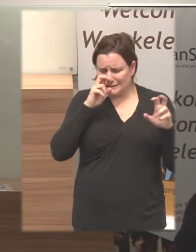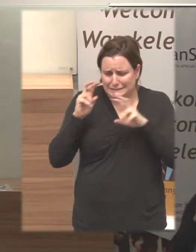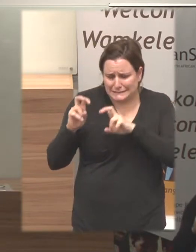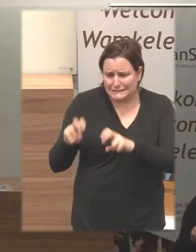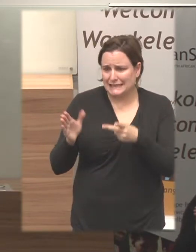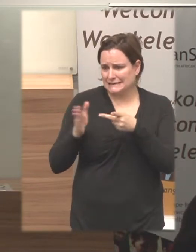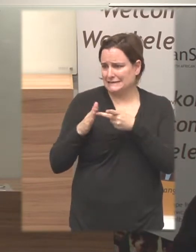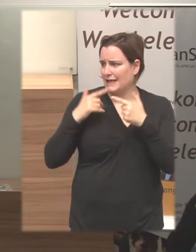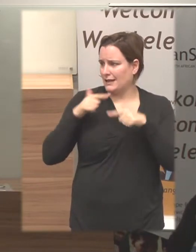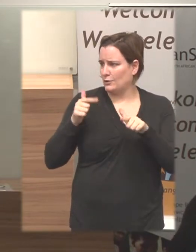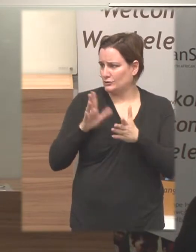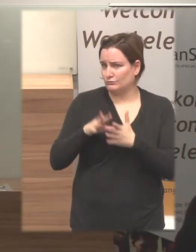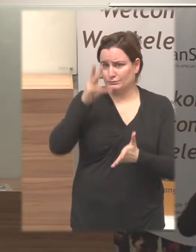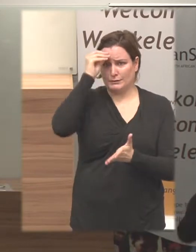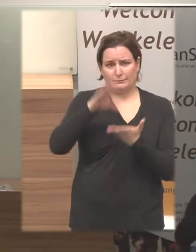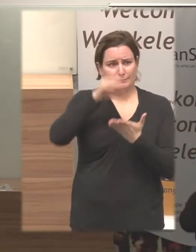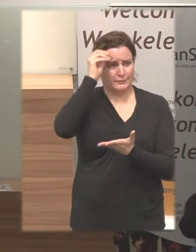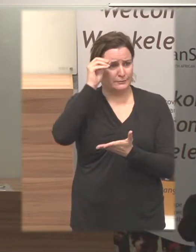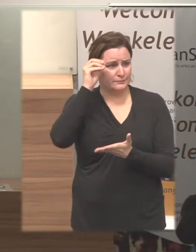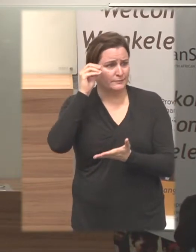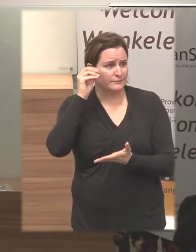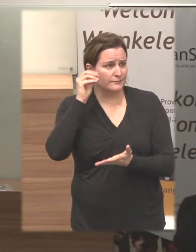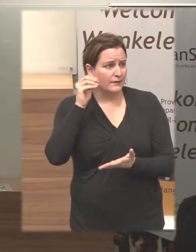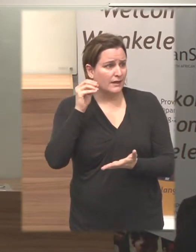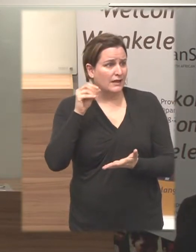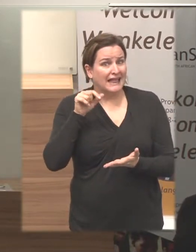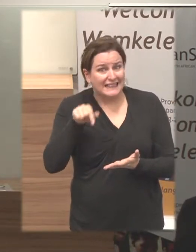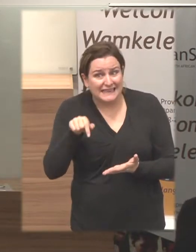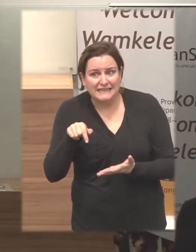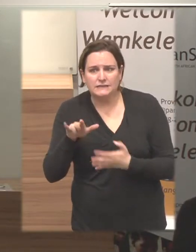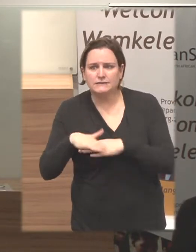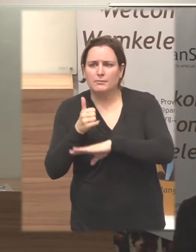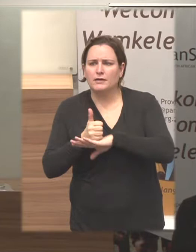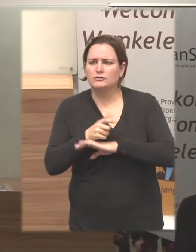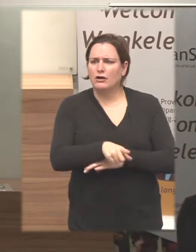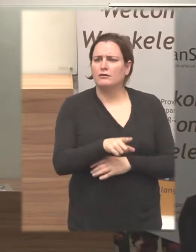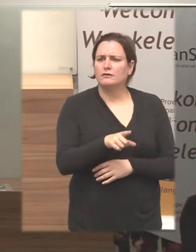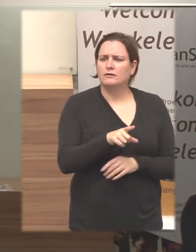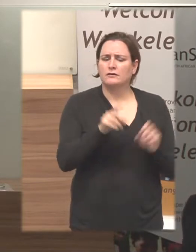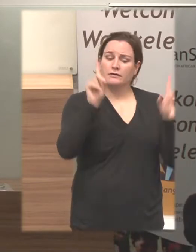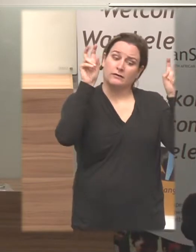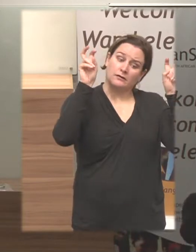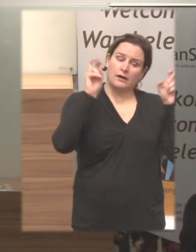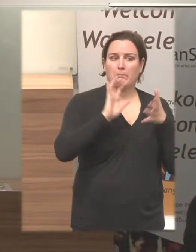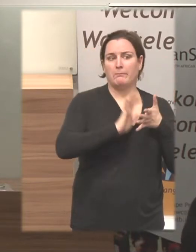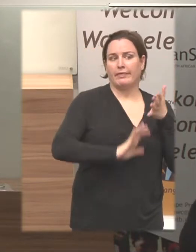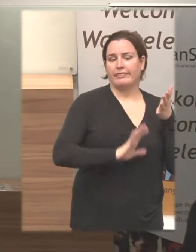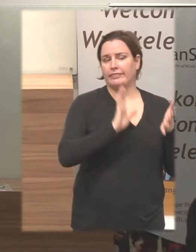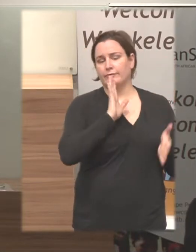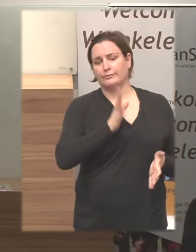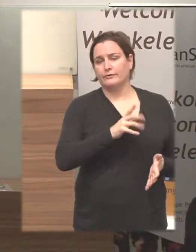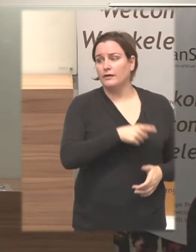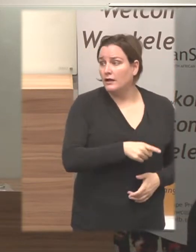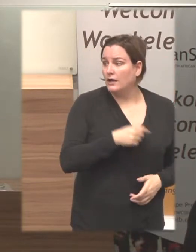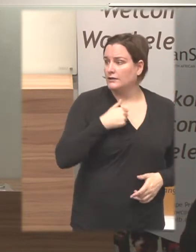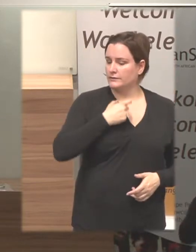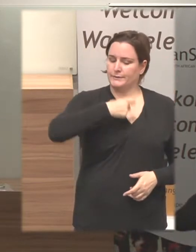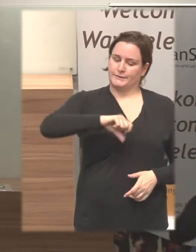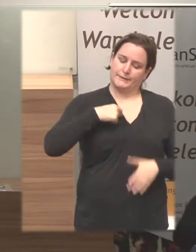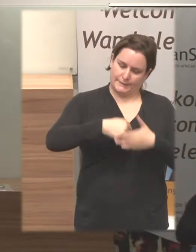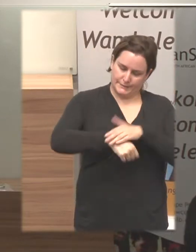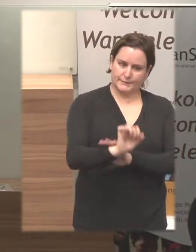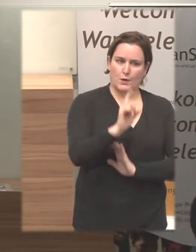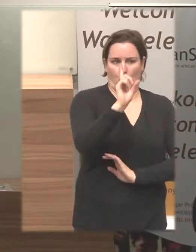language acquisition, is founded on the myth that the normal speaker is monolingual from birth and